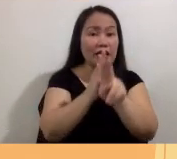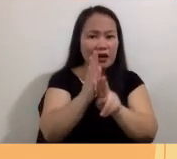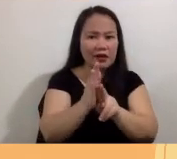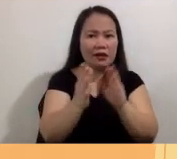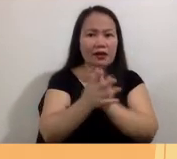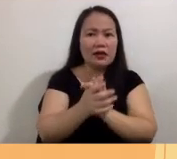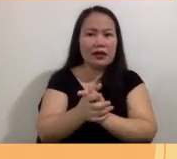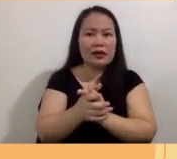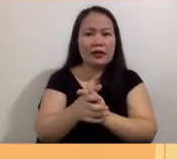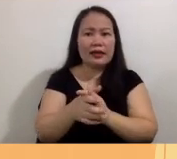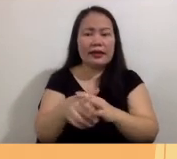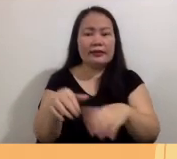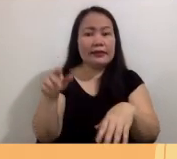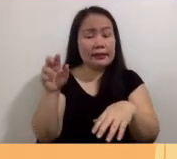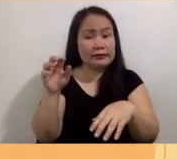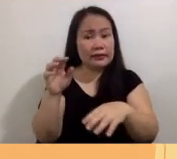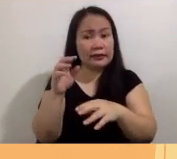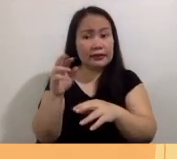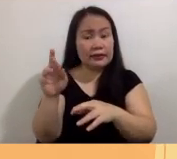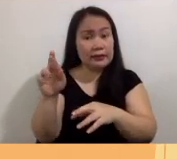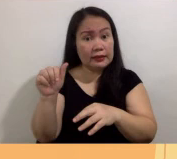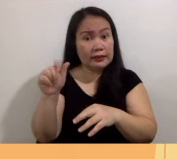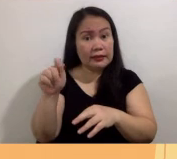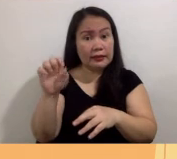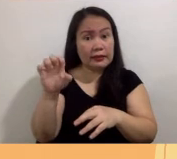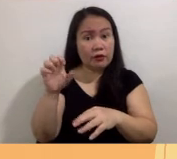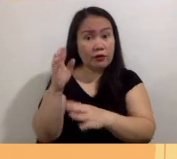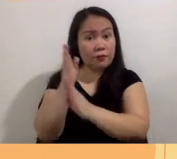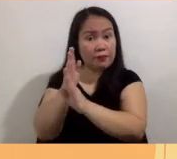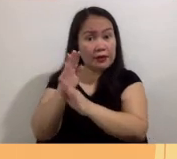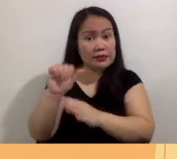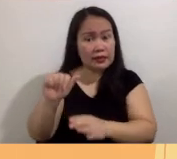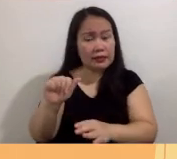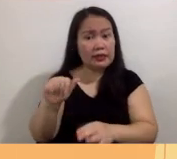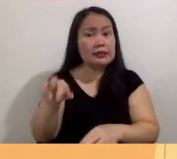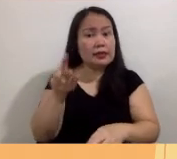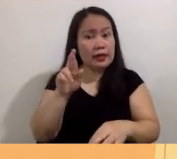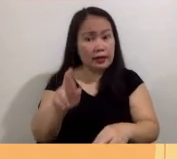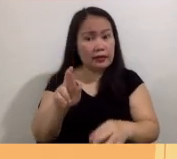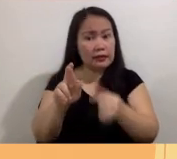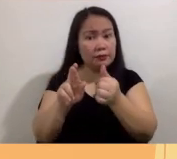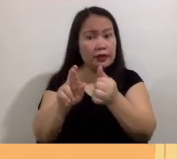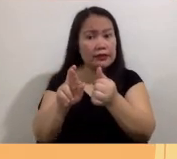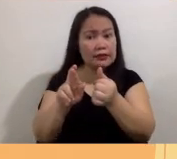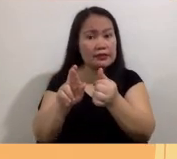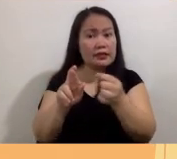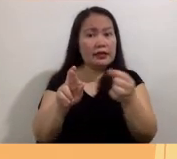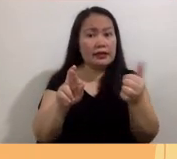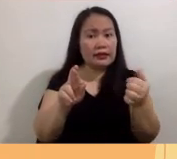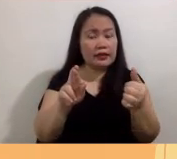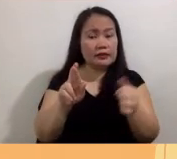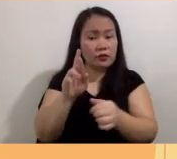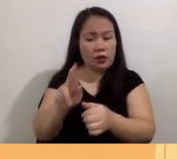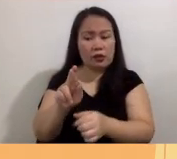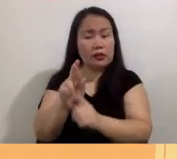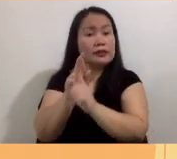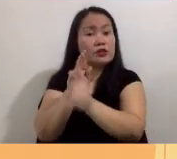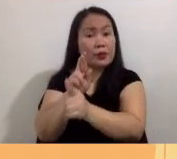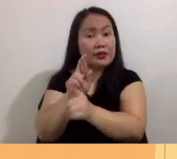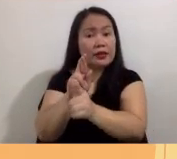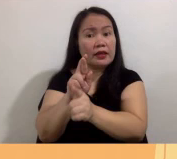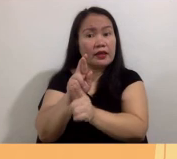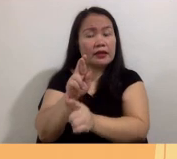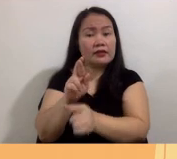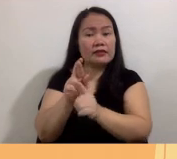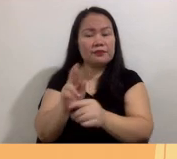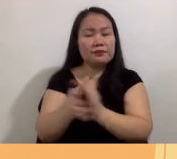rate of bus A, which is 10 kilometers per hour, faster. Kaya nag-plus 10 tayo dito. Faster